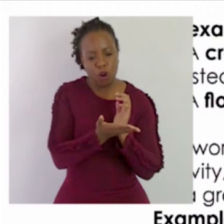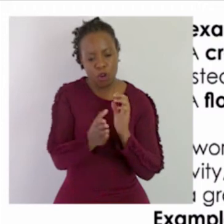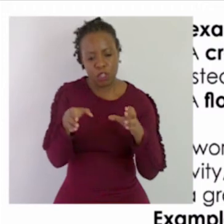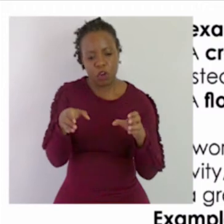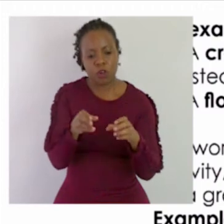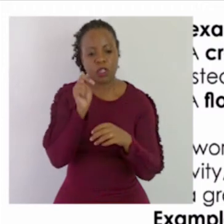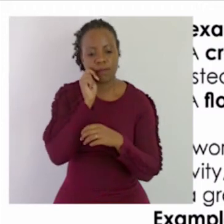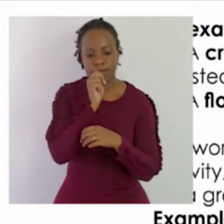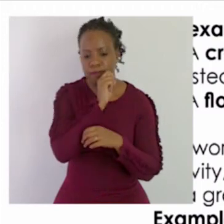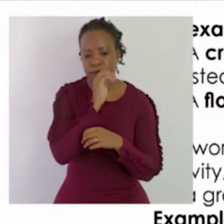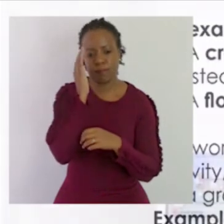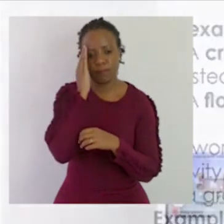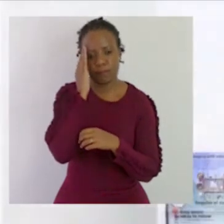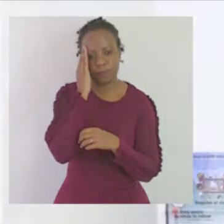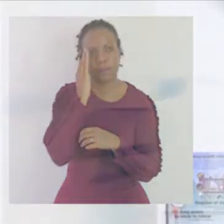know.